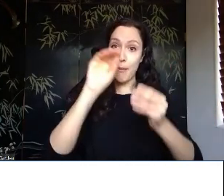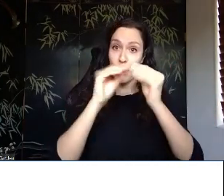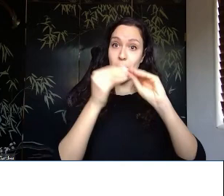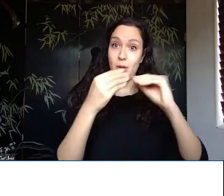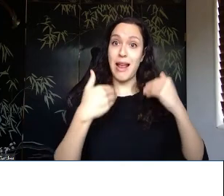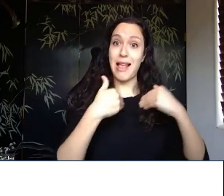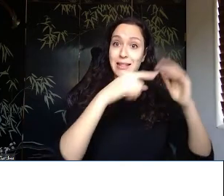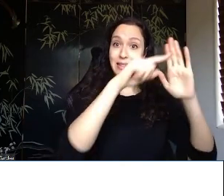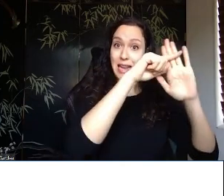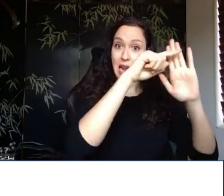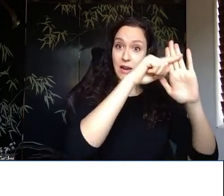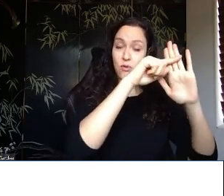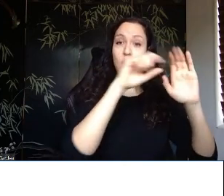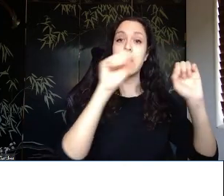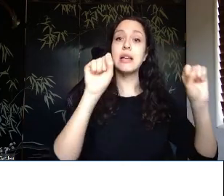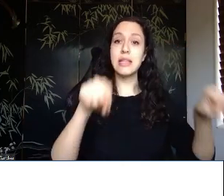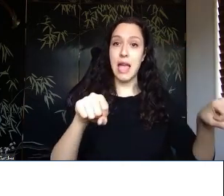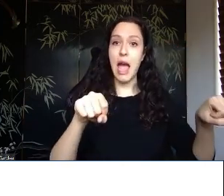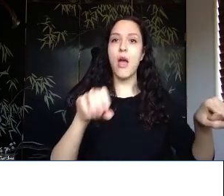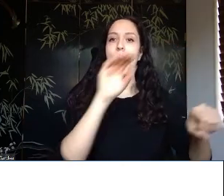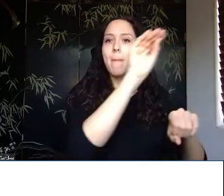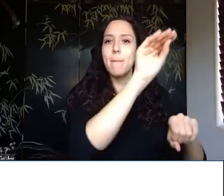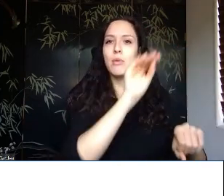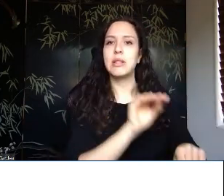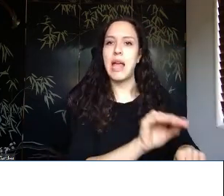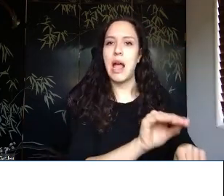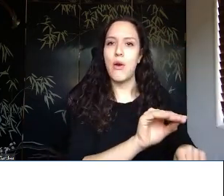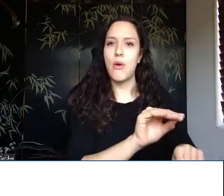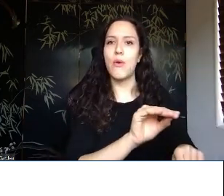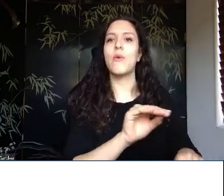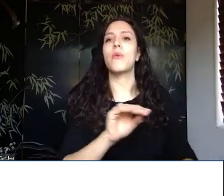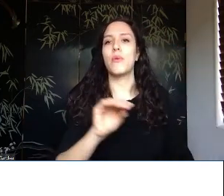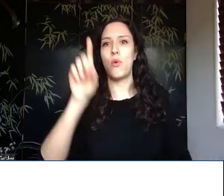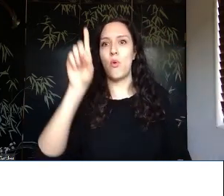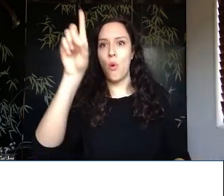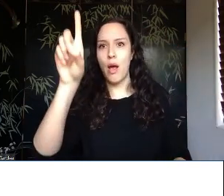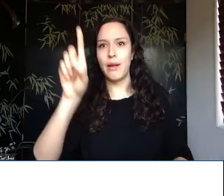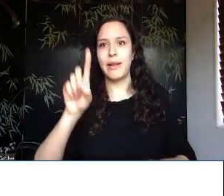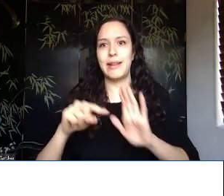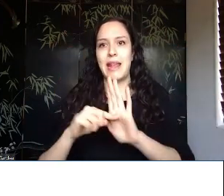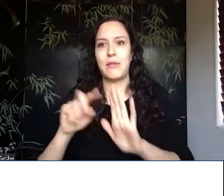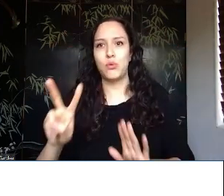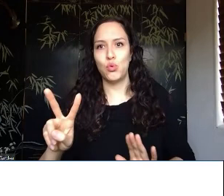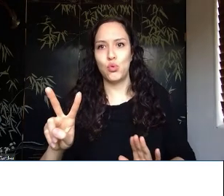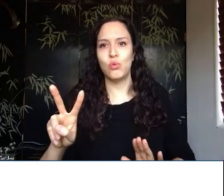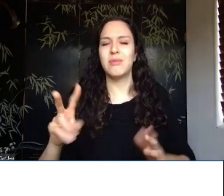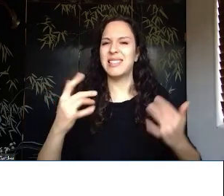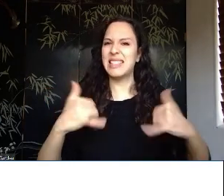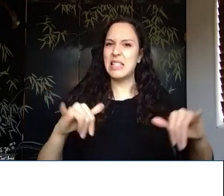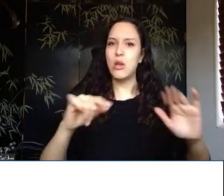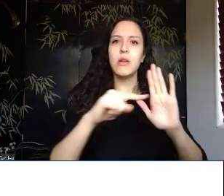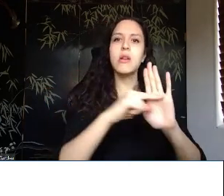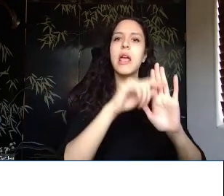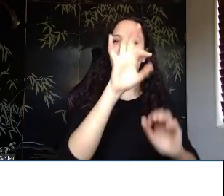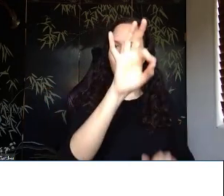the bottom, or in the middle. It still makes a negative fraction no matter what. So I'm going to go up 1 to the